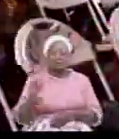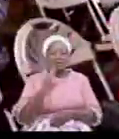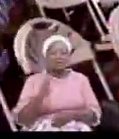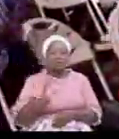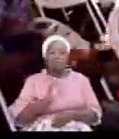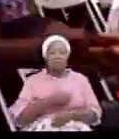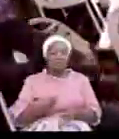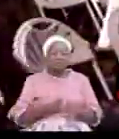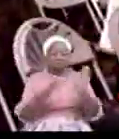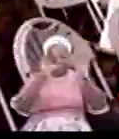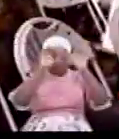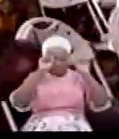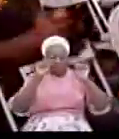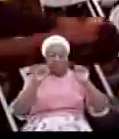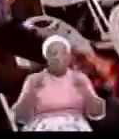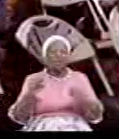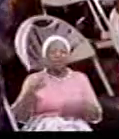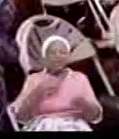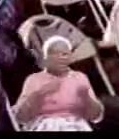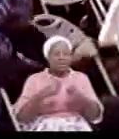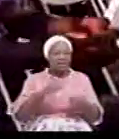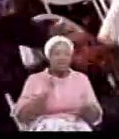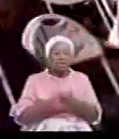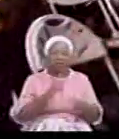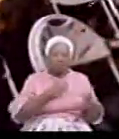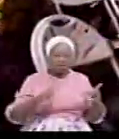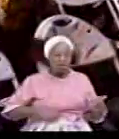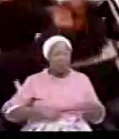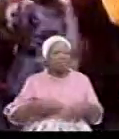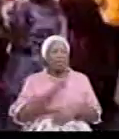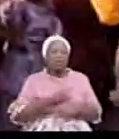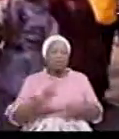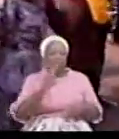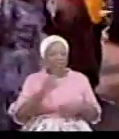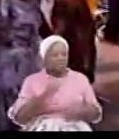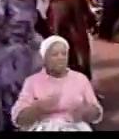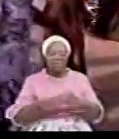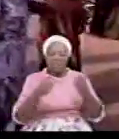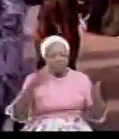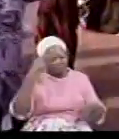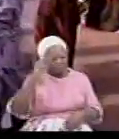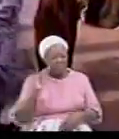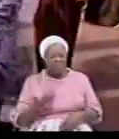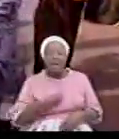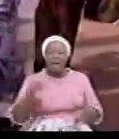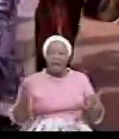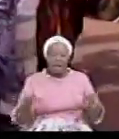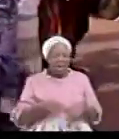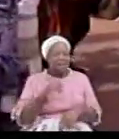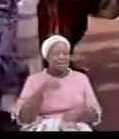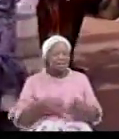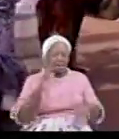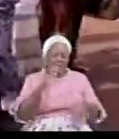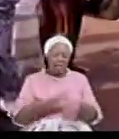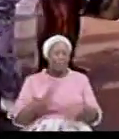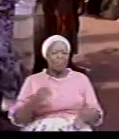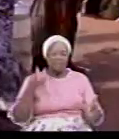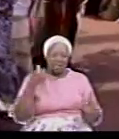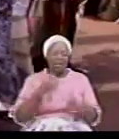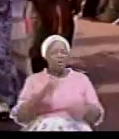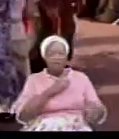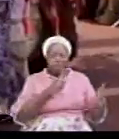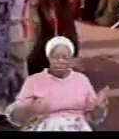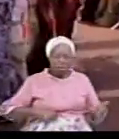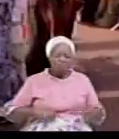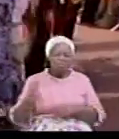Over here, use him. At the ministers' conference, use him. At the Impact Academy, use him.